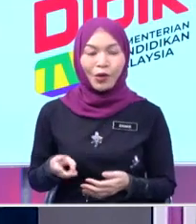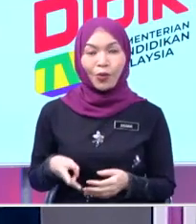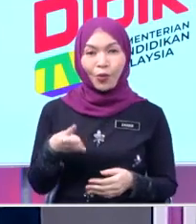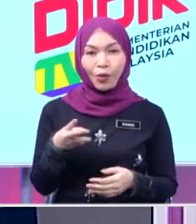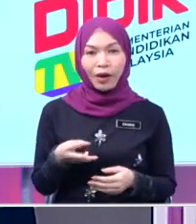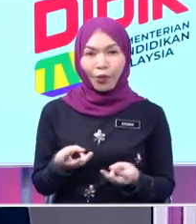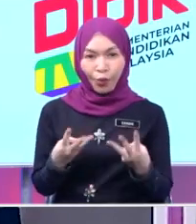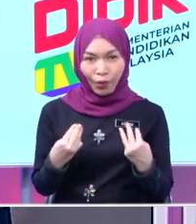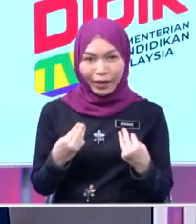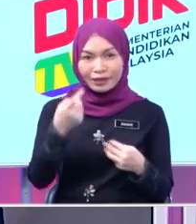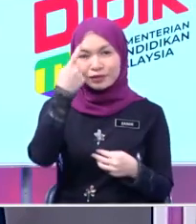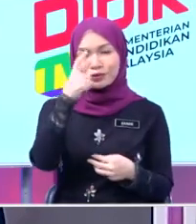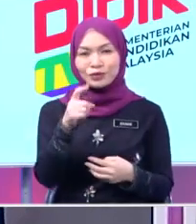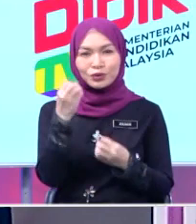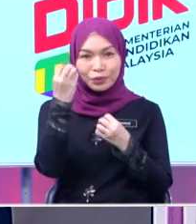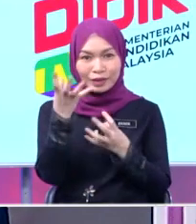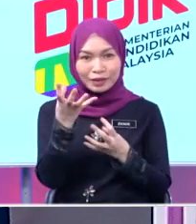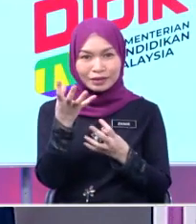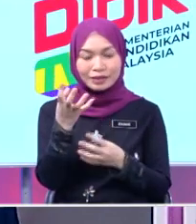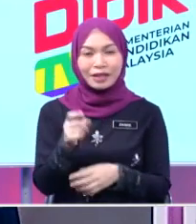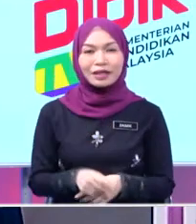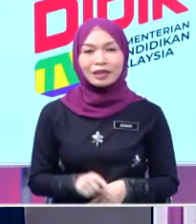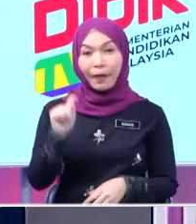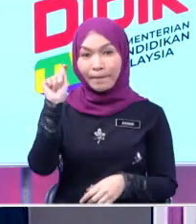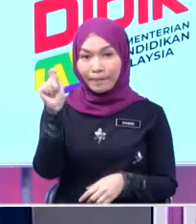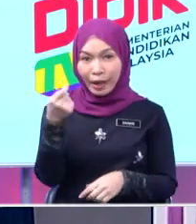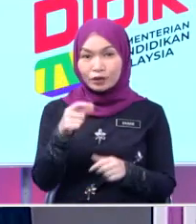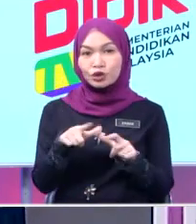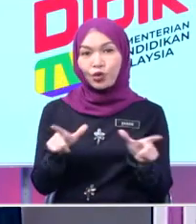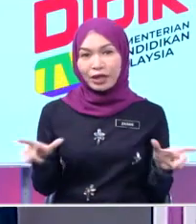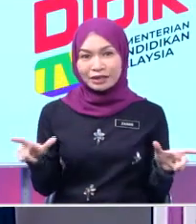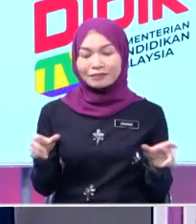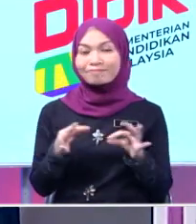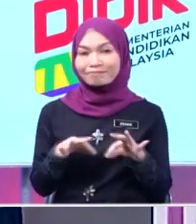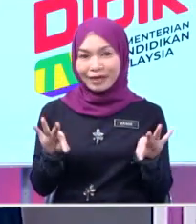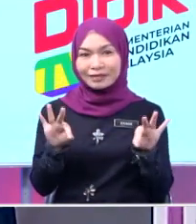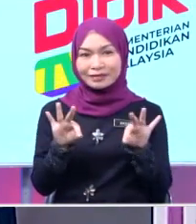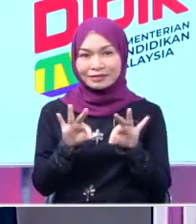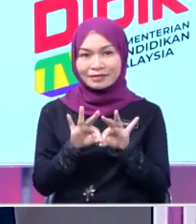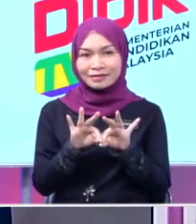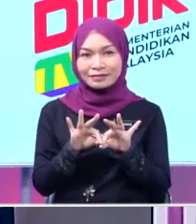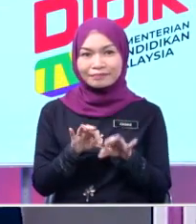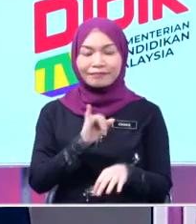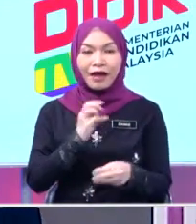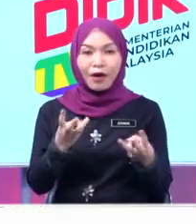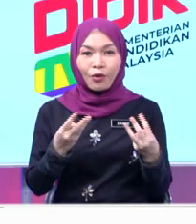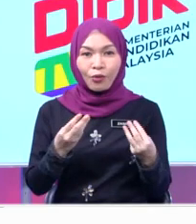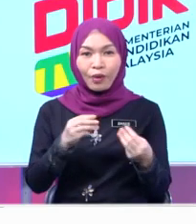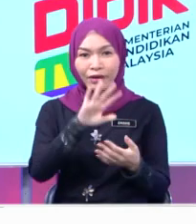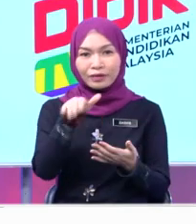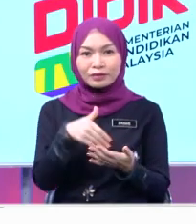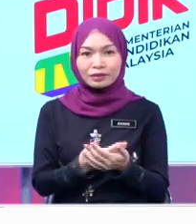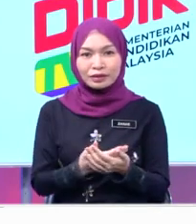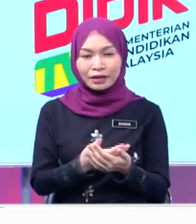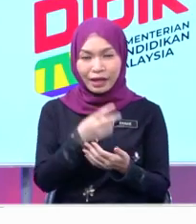essay. Punctuation matters. Okay, as you look at the title of the slide. Now, I want you guys to have a look at these